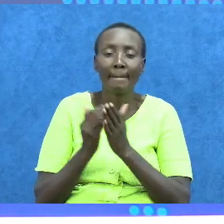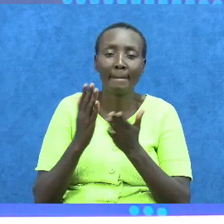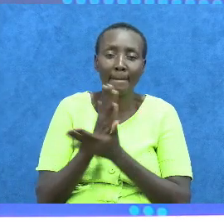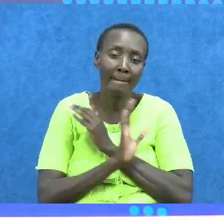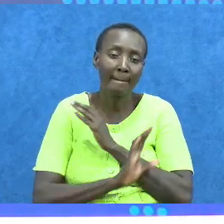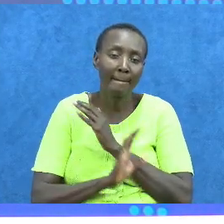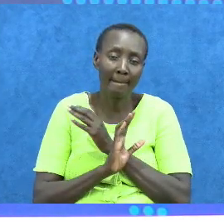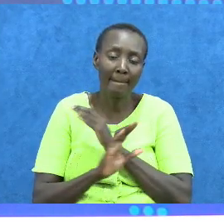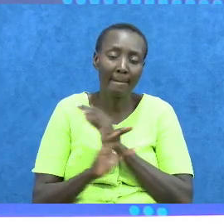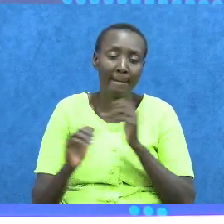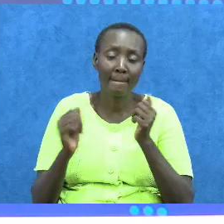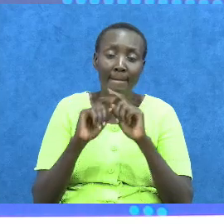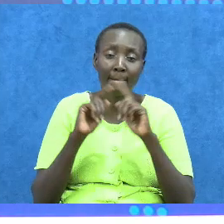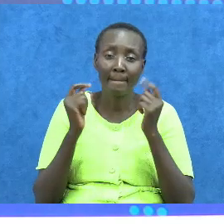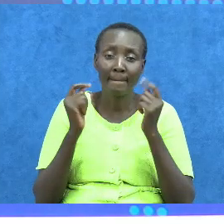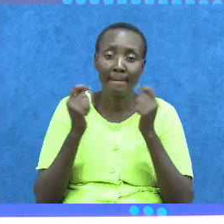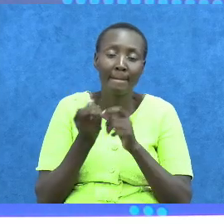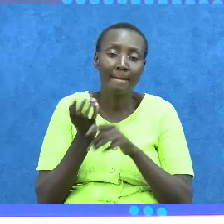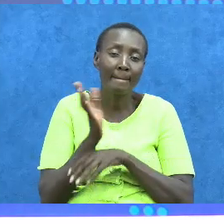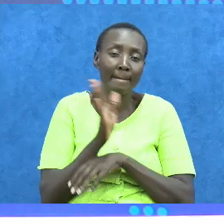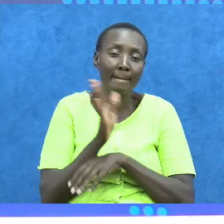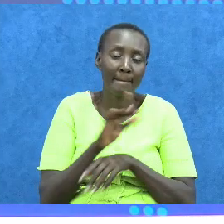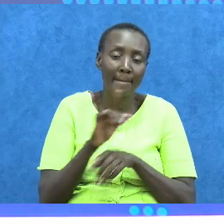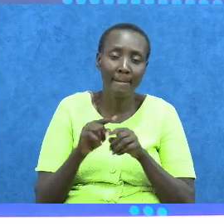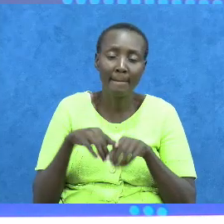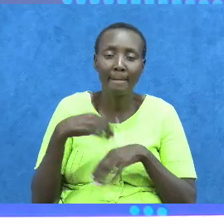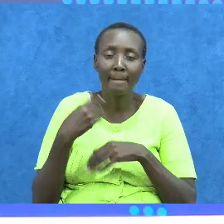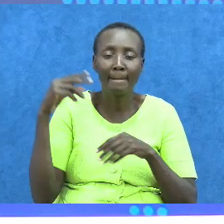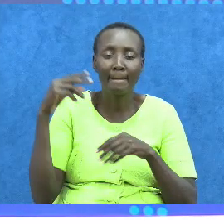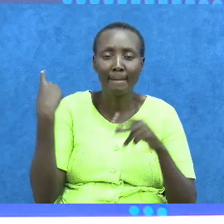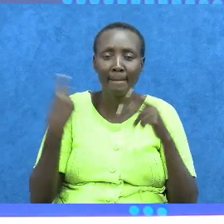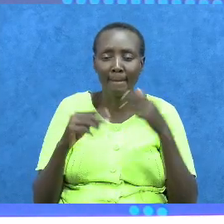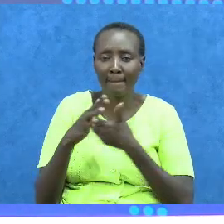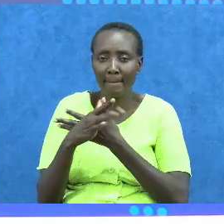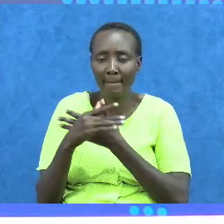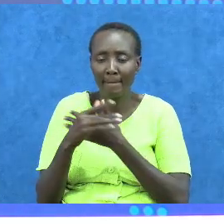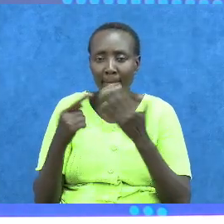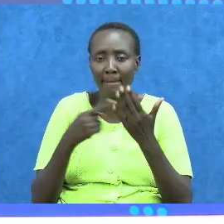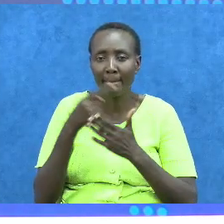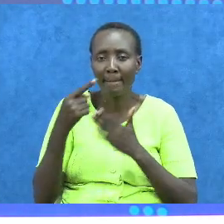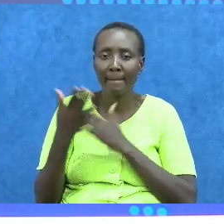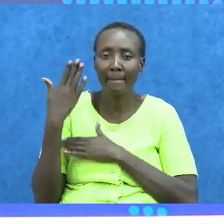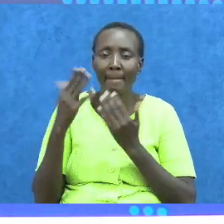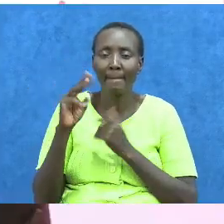after defeating Germany in the promotion relegation playoffs held last weekend in Madrid.